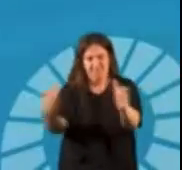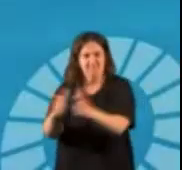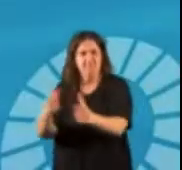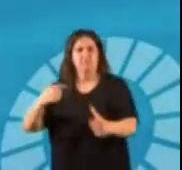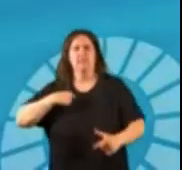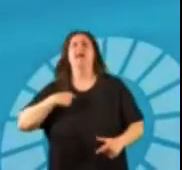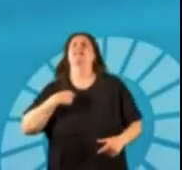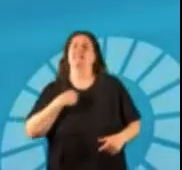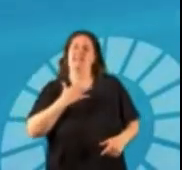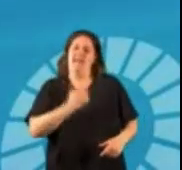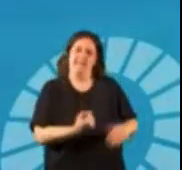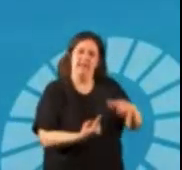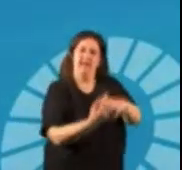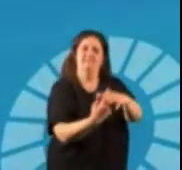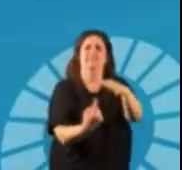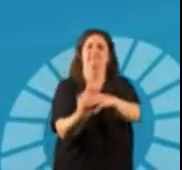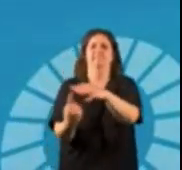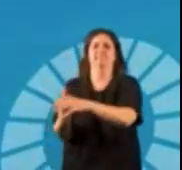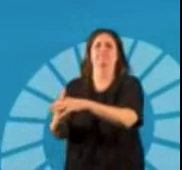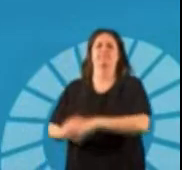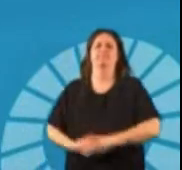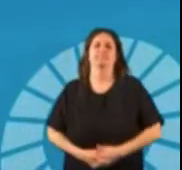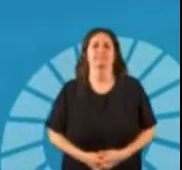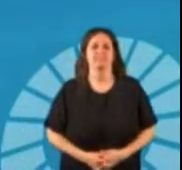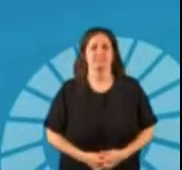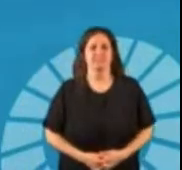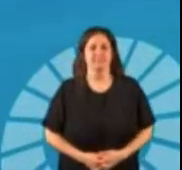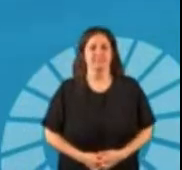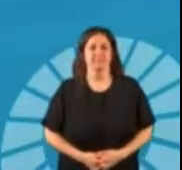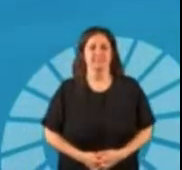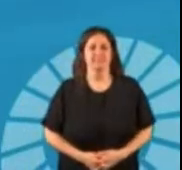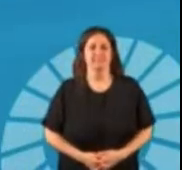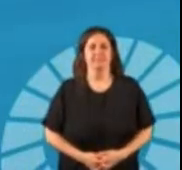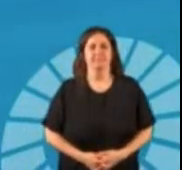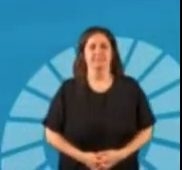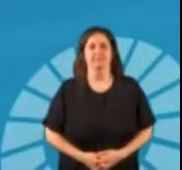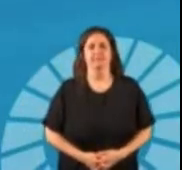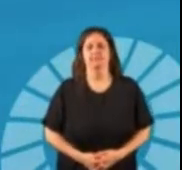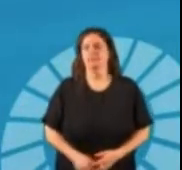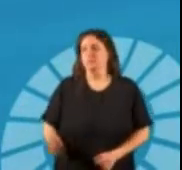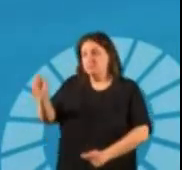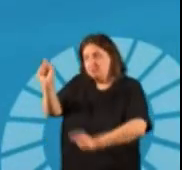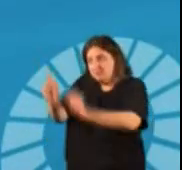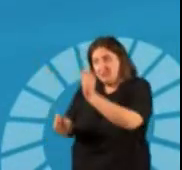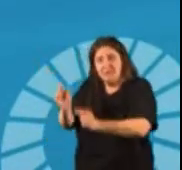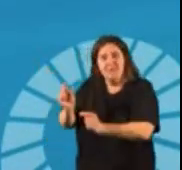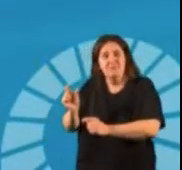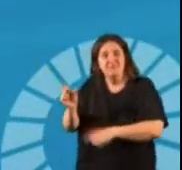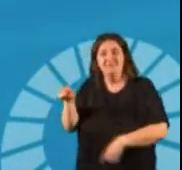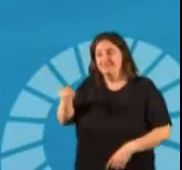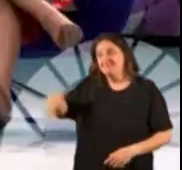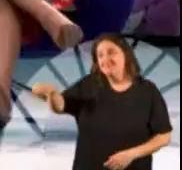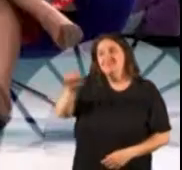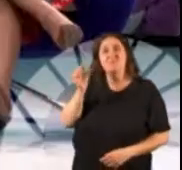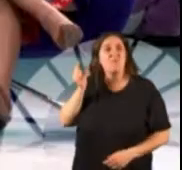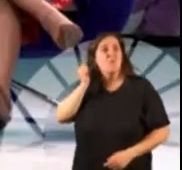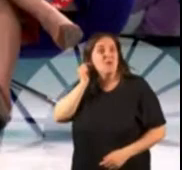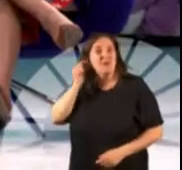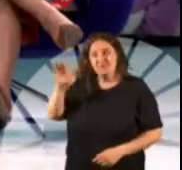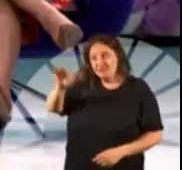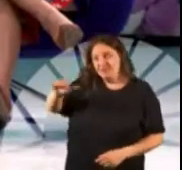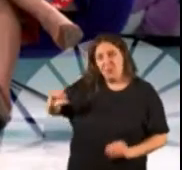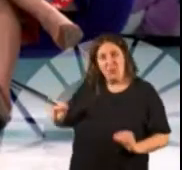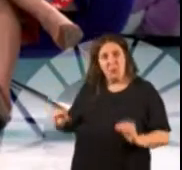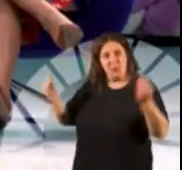next 5 years. Together, as many of you have said, we can reclaim the gains and flip the script to